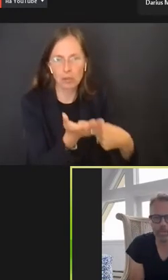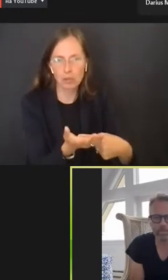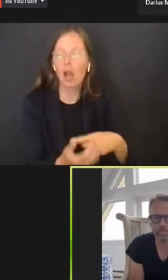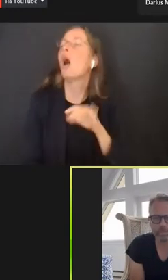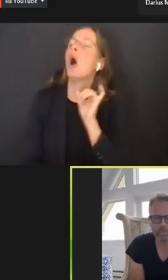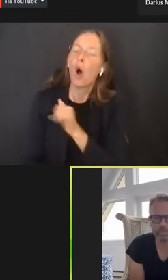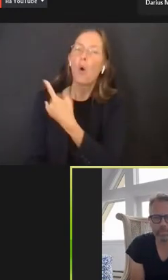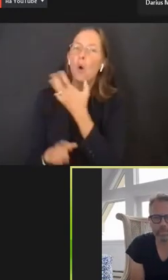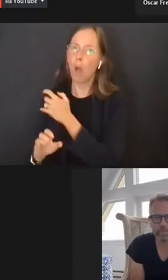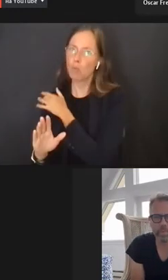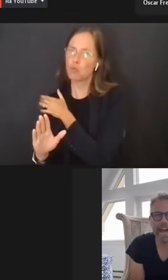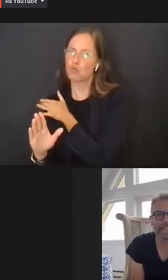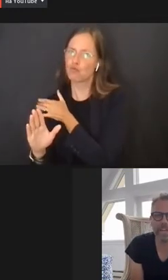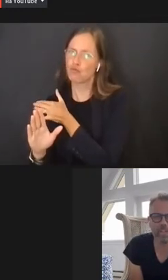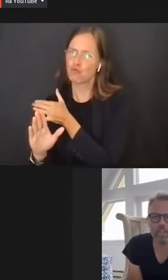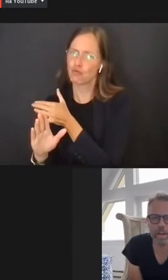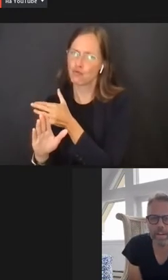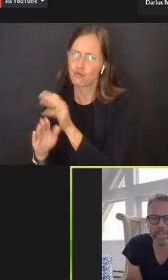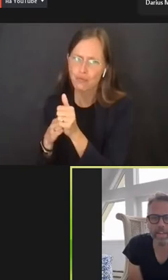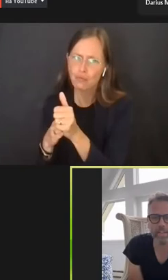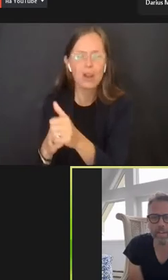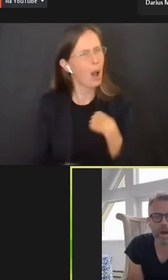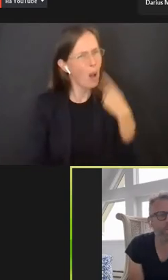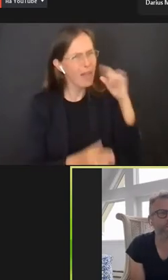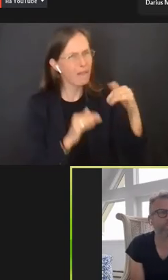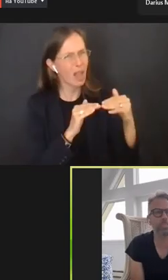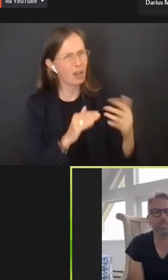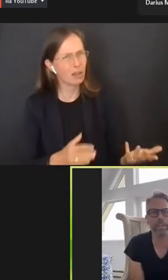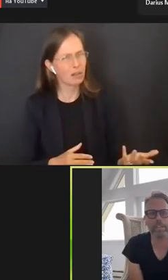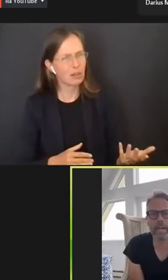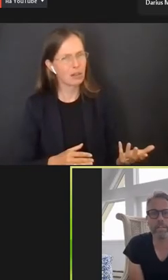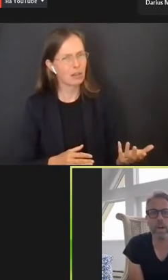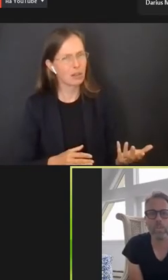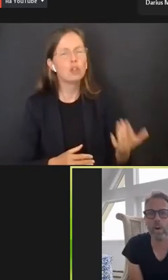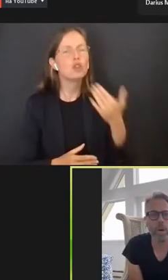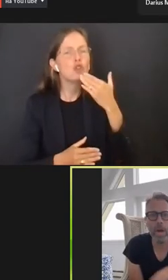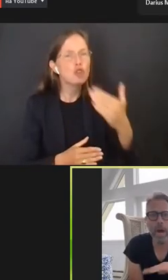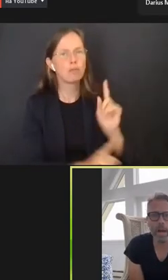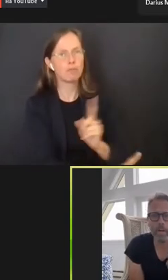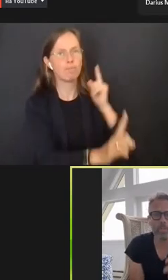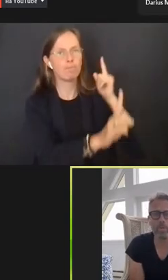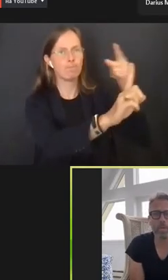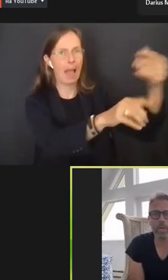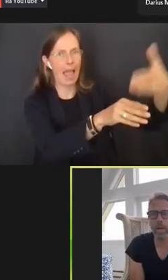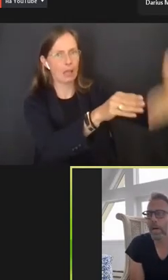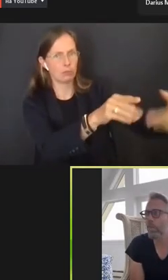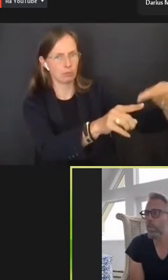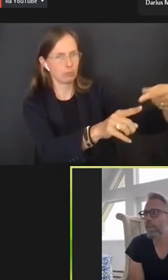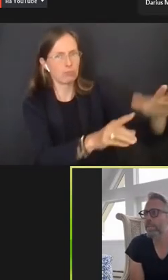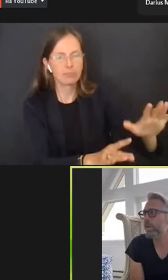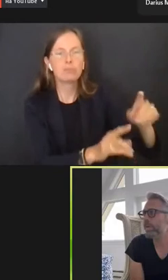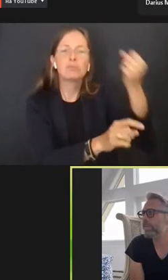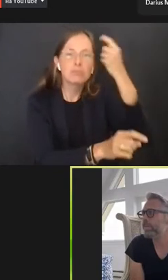We'll work. You want to build up to that. I think it's fair. I think it's a wonderful place to land. Although I also